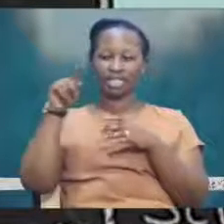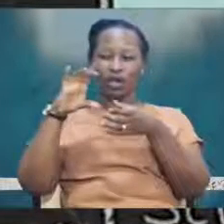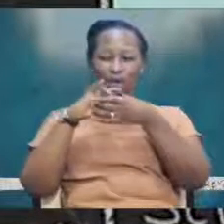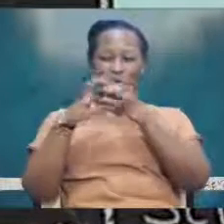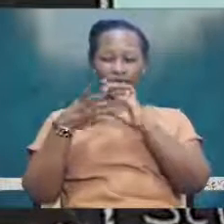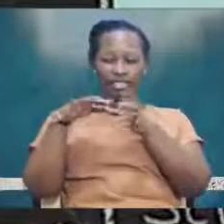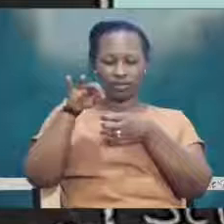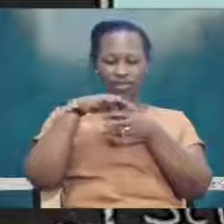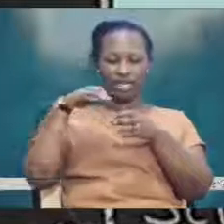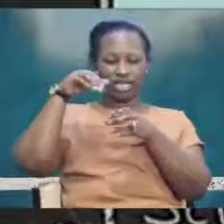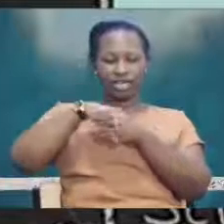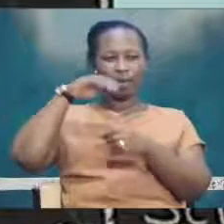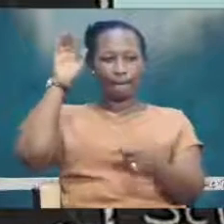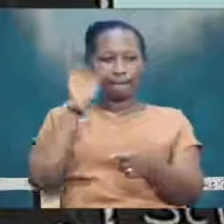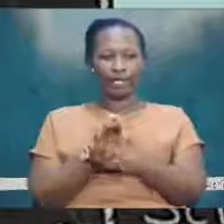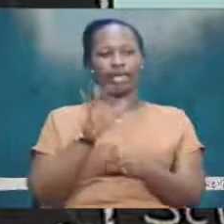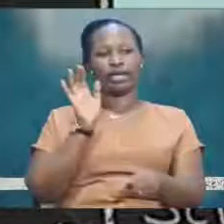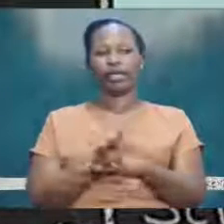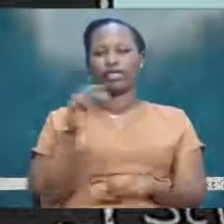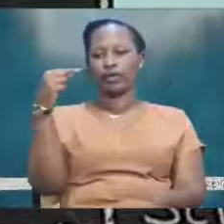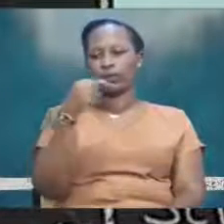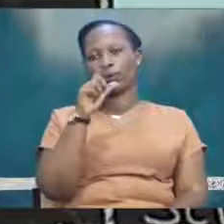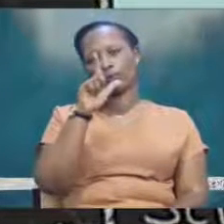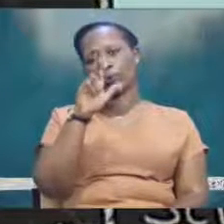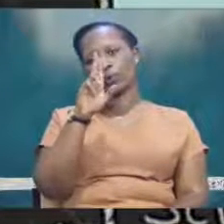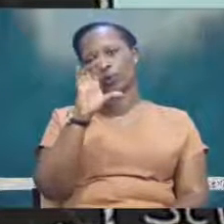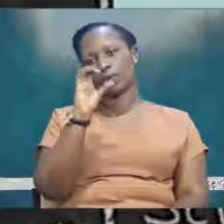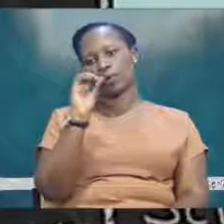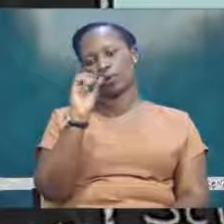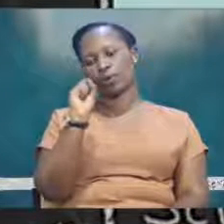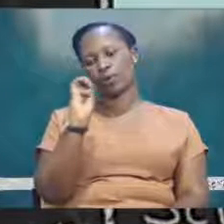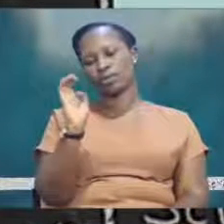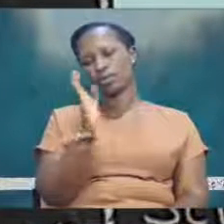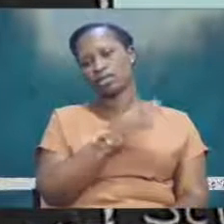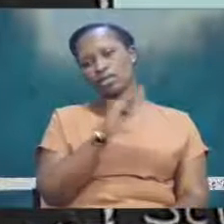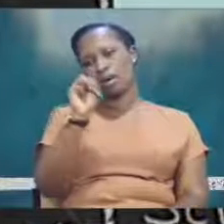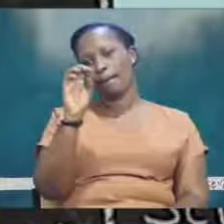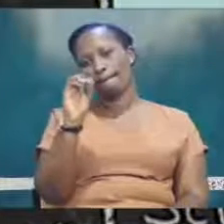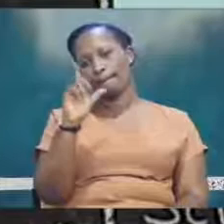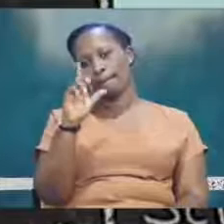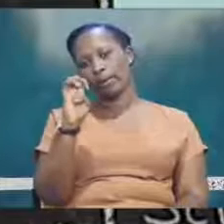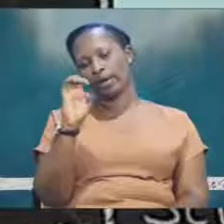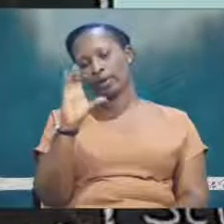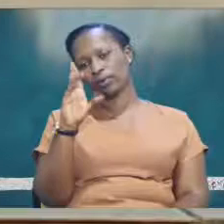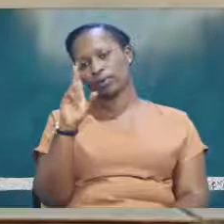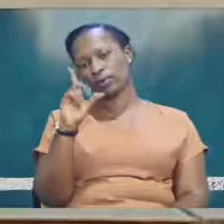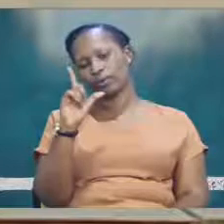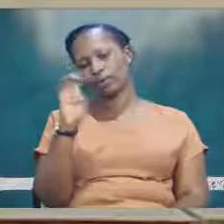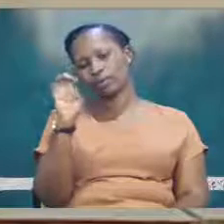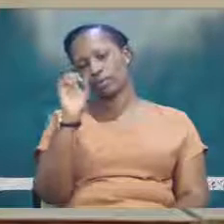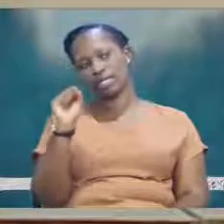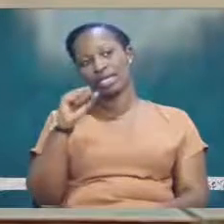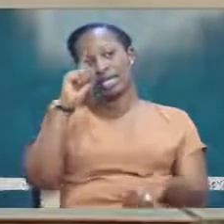many glucose molecules. That means when many glucose molecules